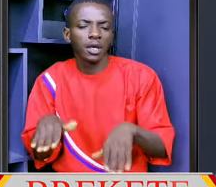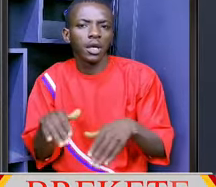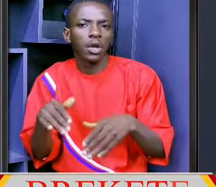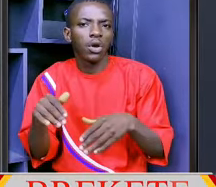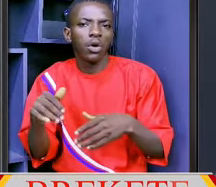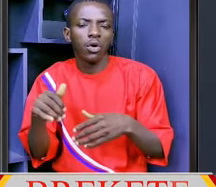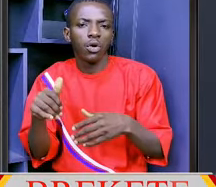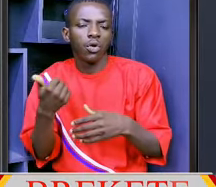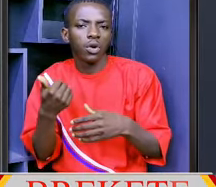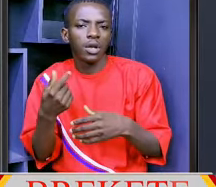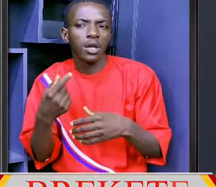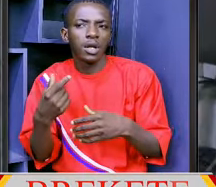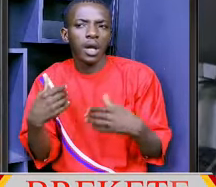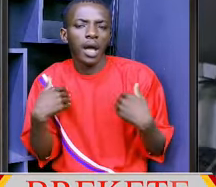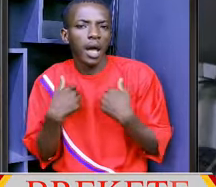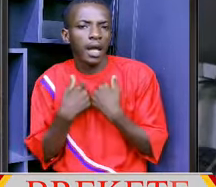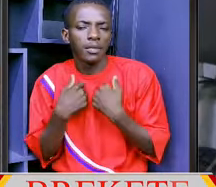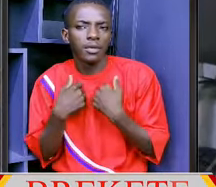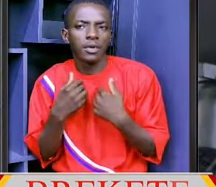Only animal, police dog.